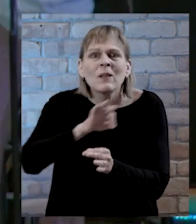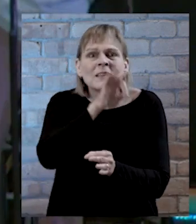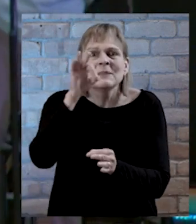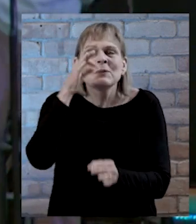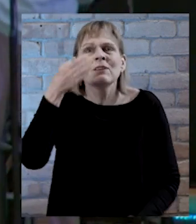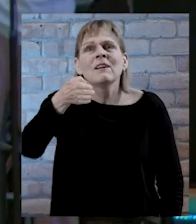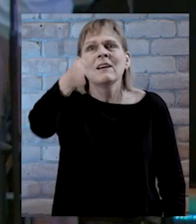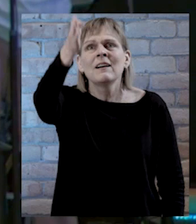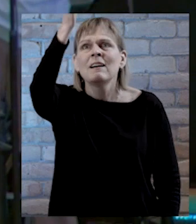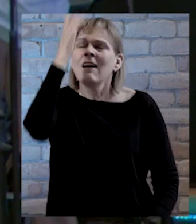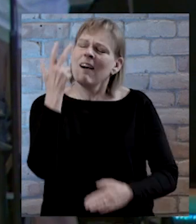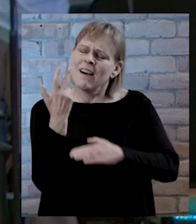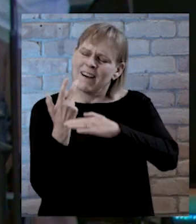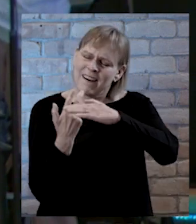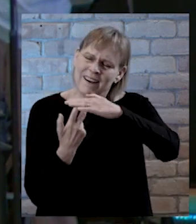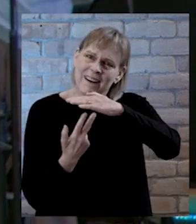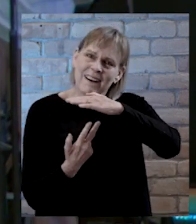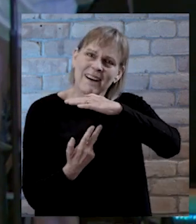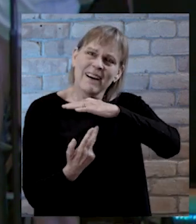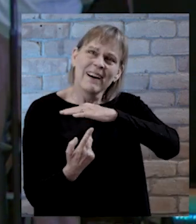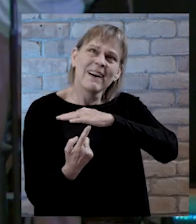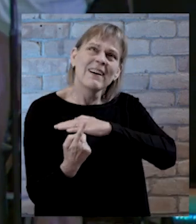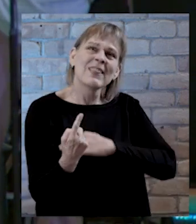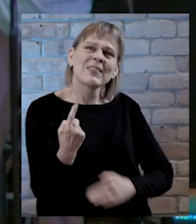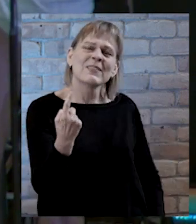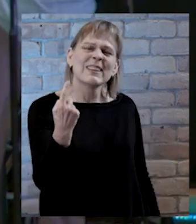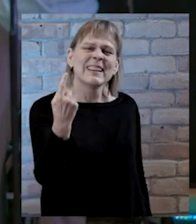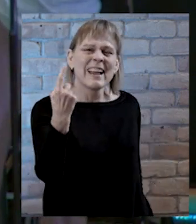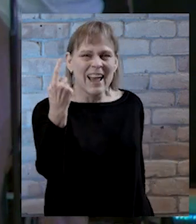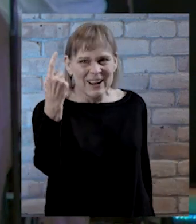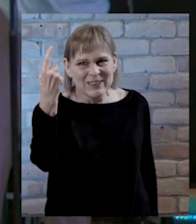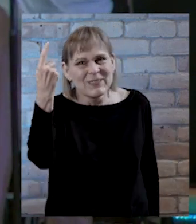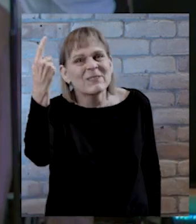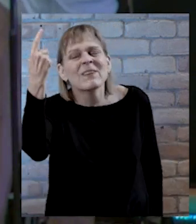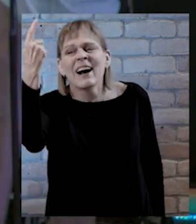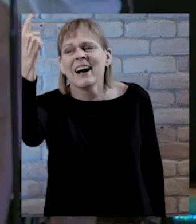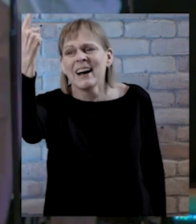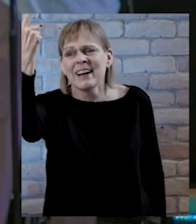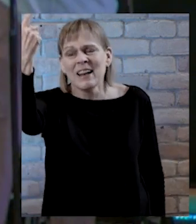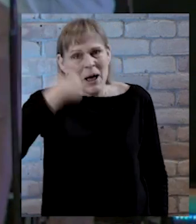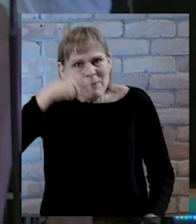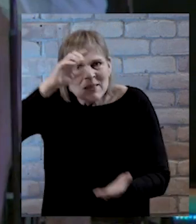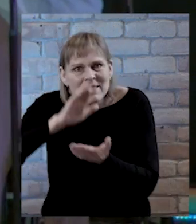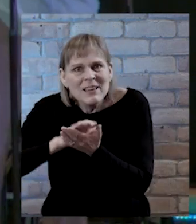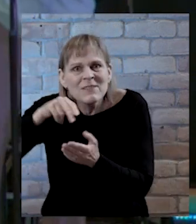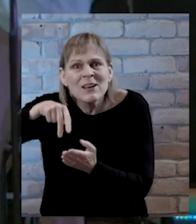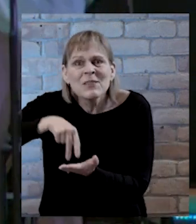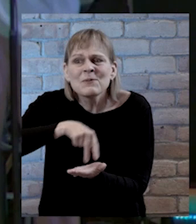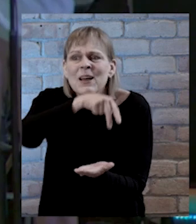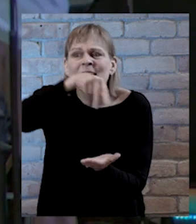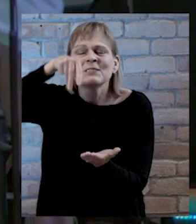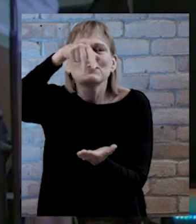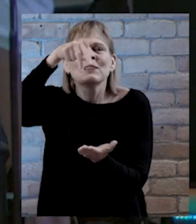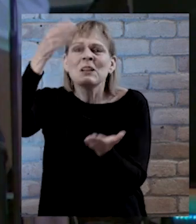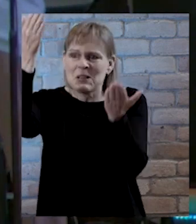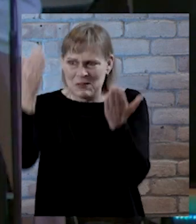the Holy Spirit, our God is three in one. I believe